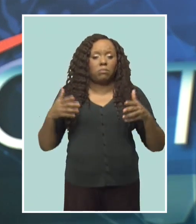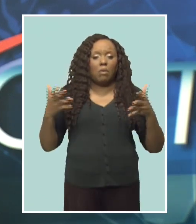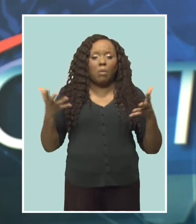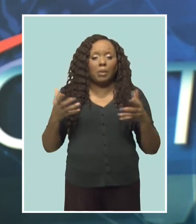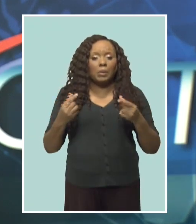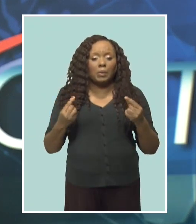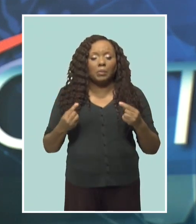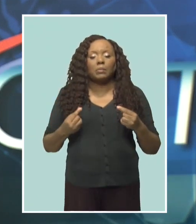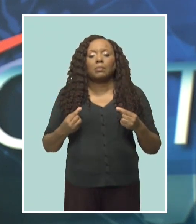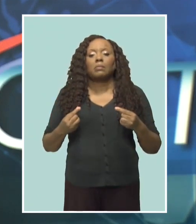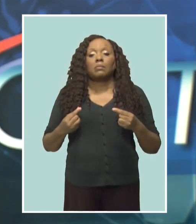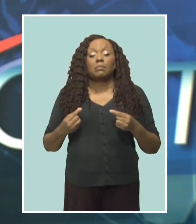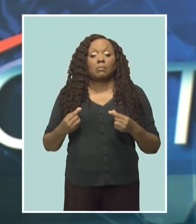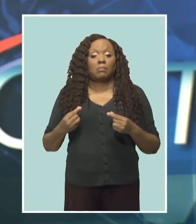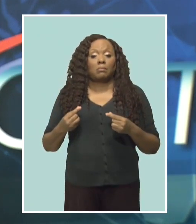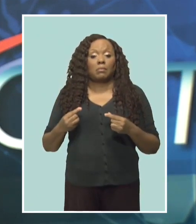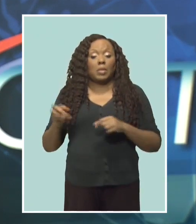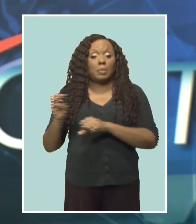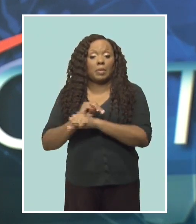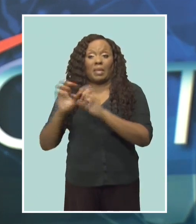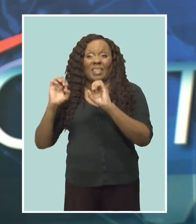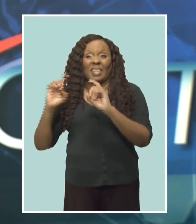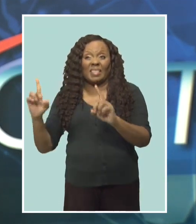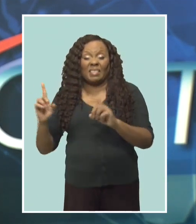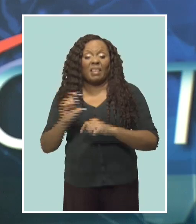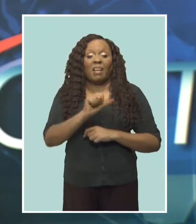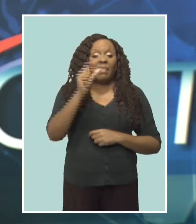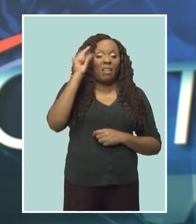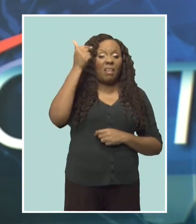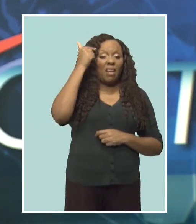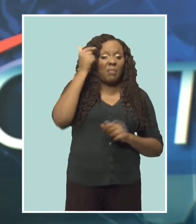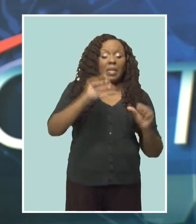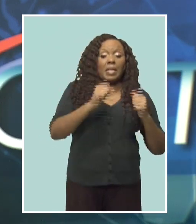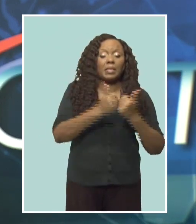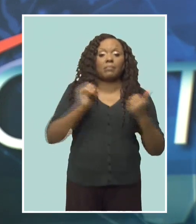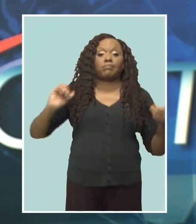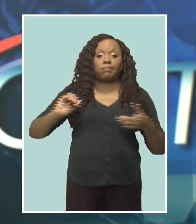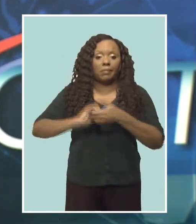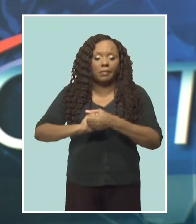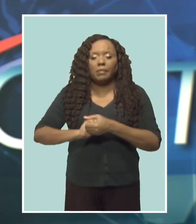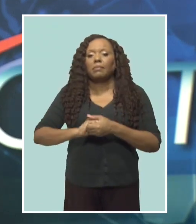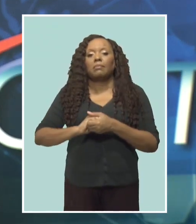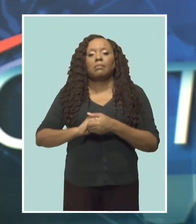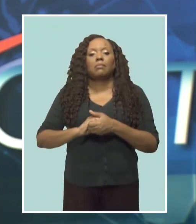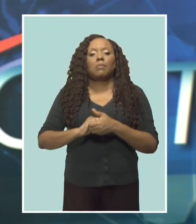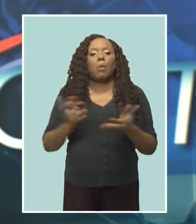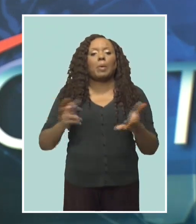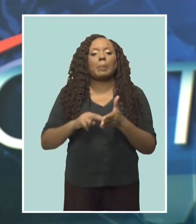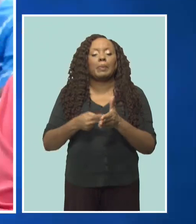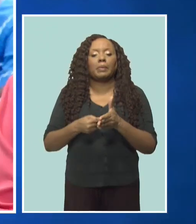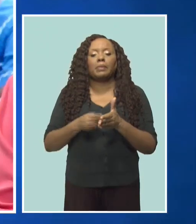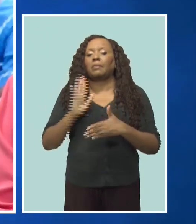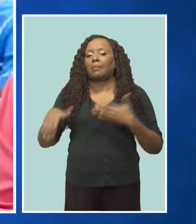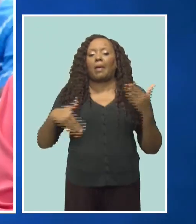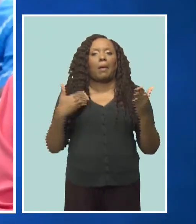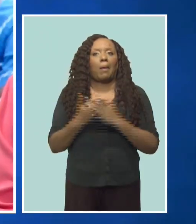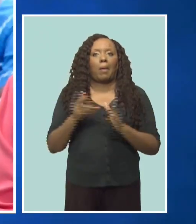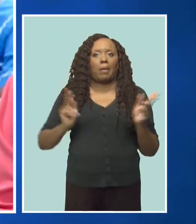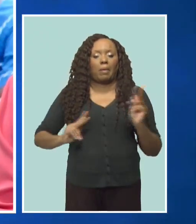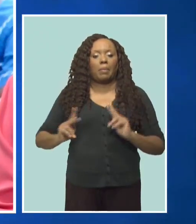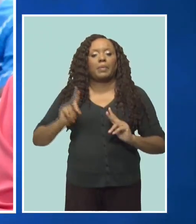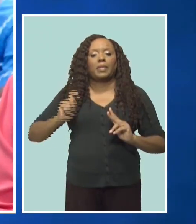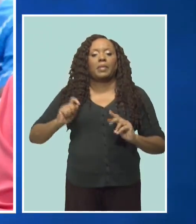with other government entities. She says it will take a whole-of-country approach to deal with the ongoing issue. Mr.